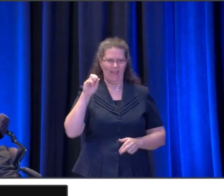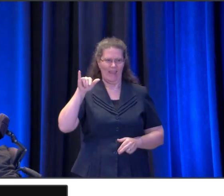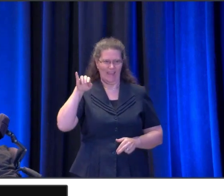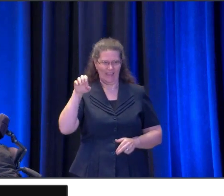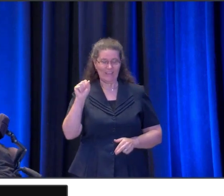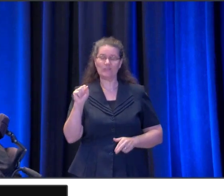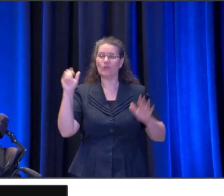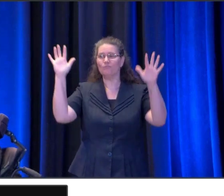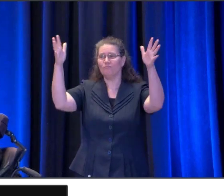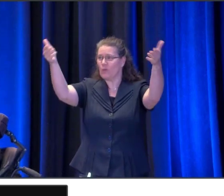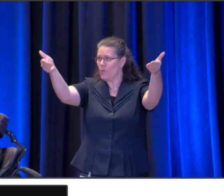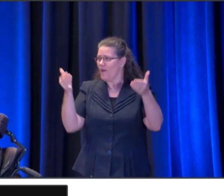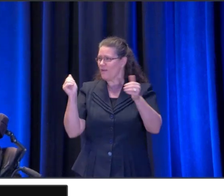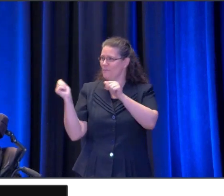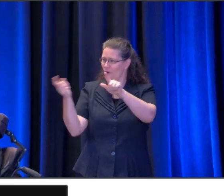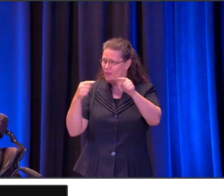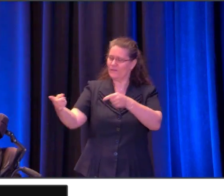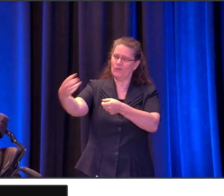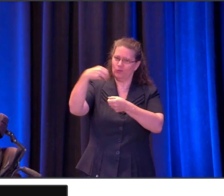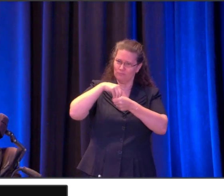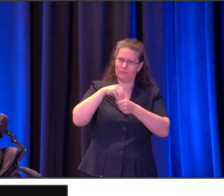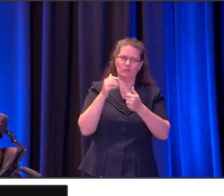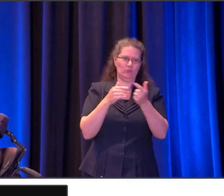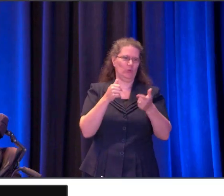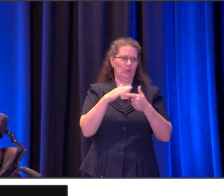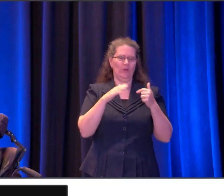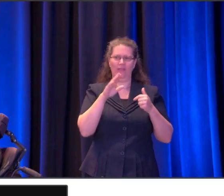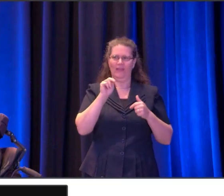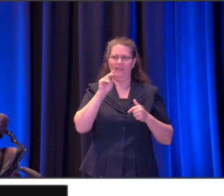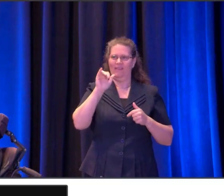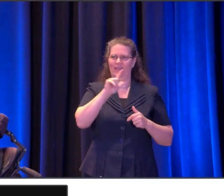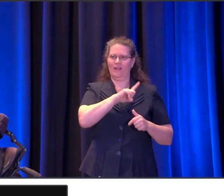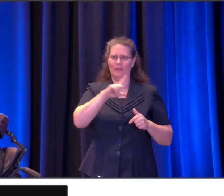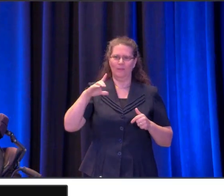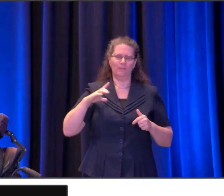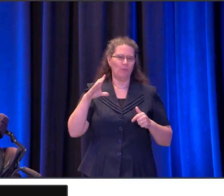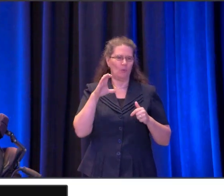welcome them all to Yes. the Nickel Board.